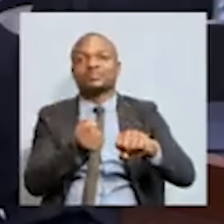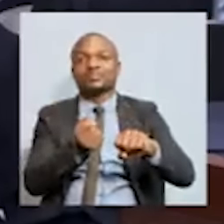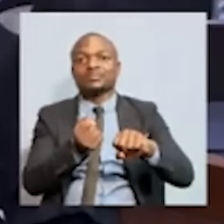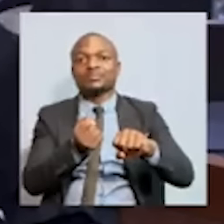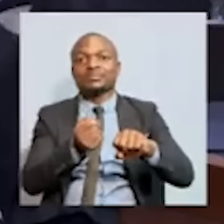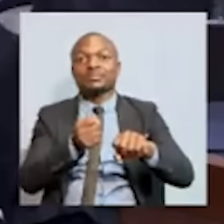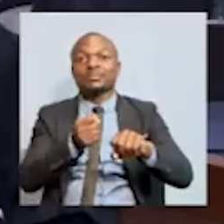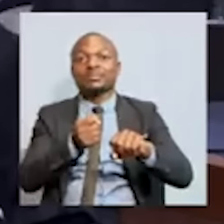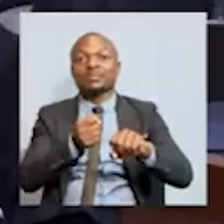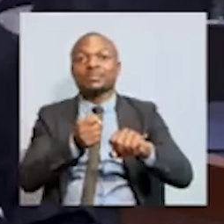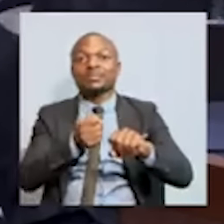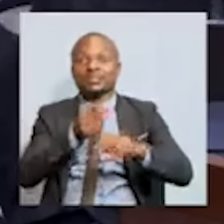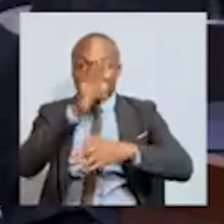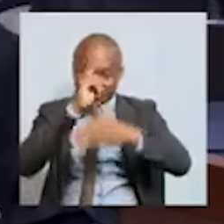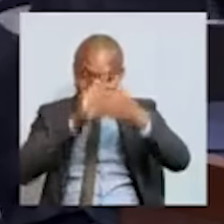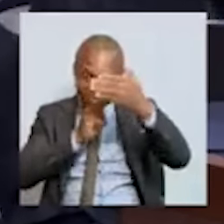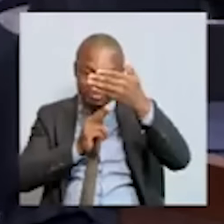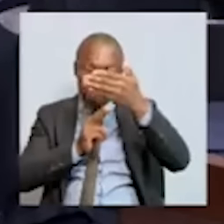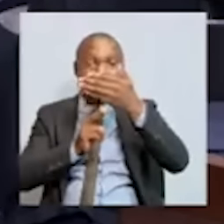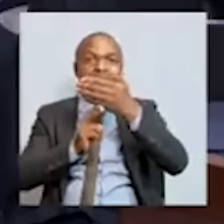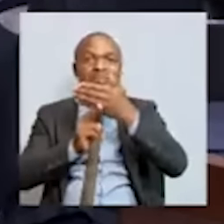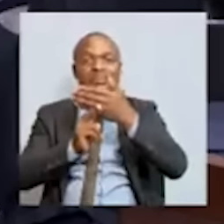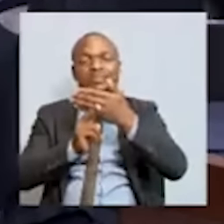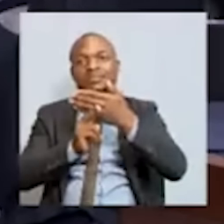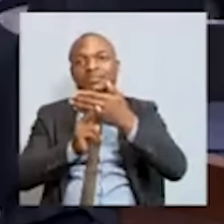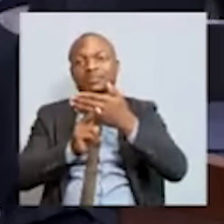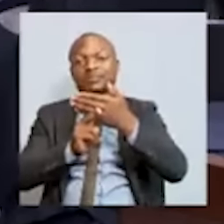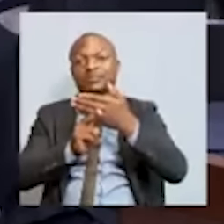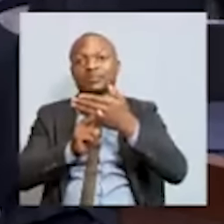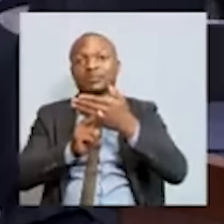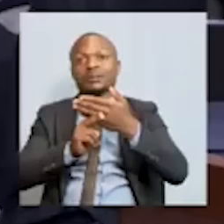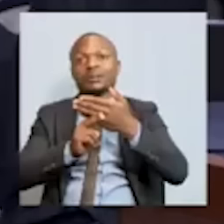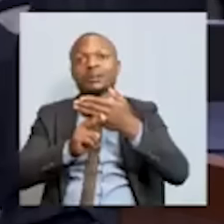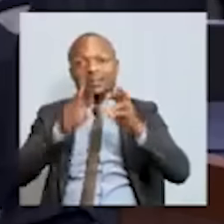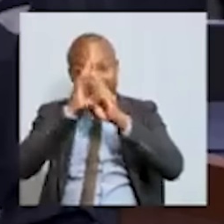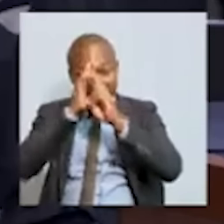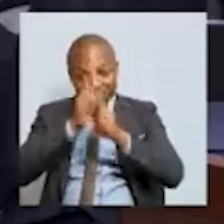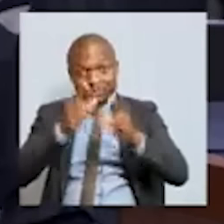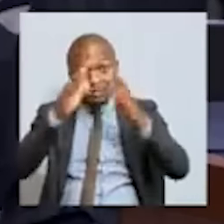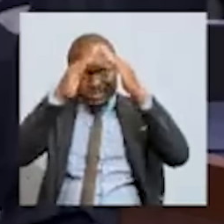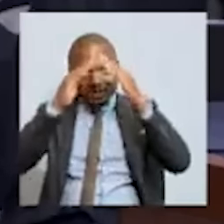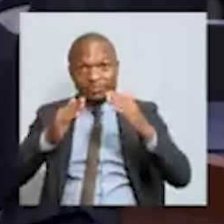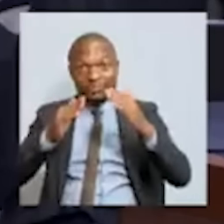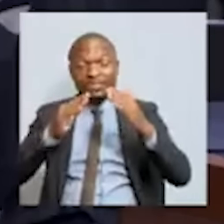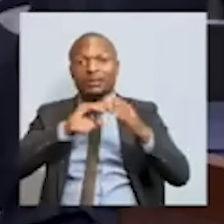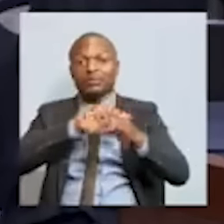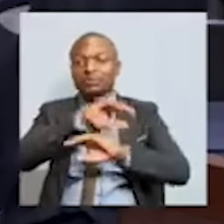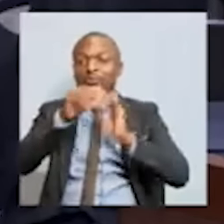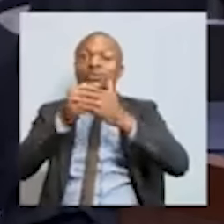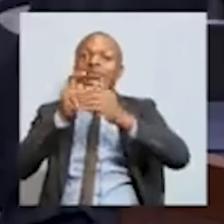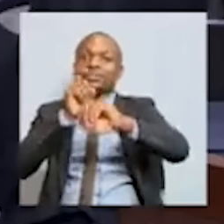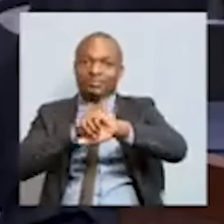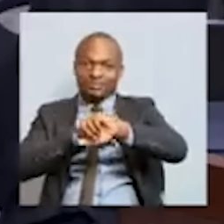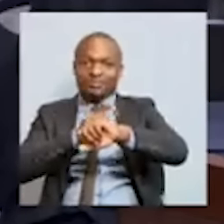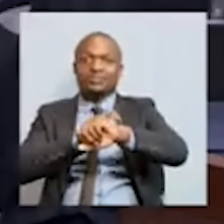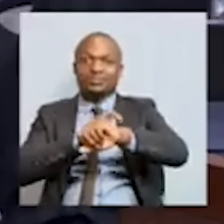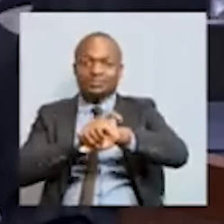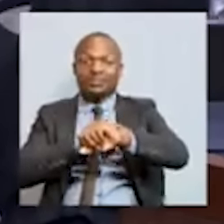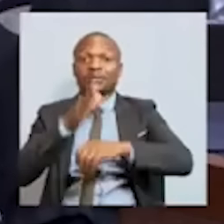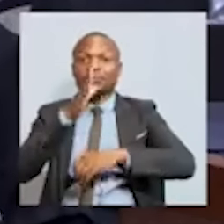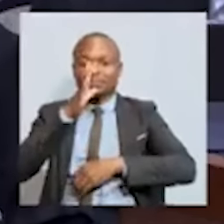honor, decorum, and dignity of the House at all times. And you were born again.